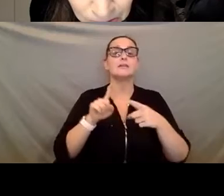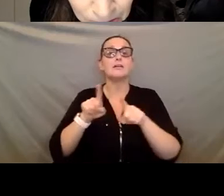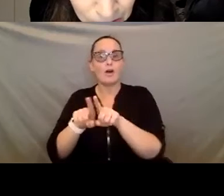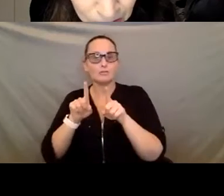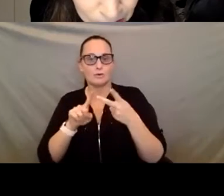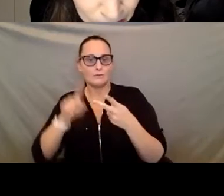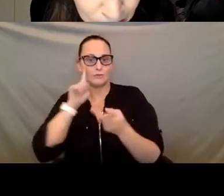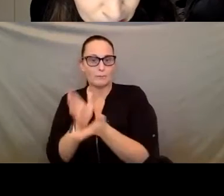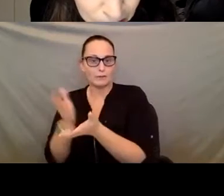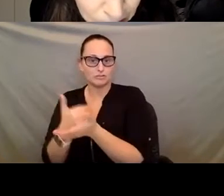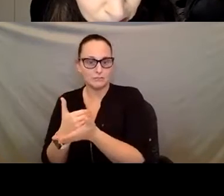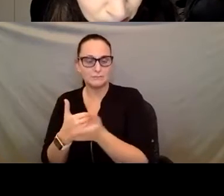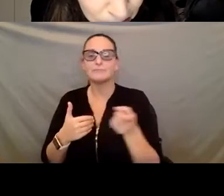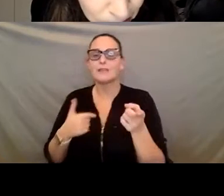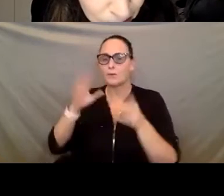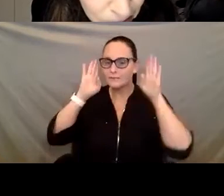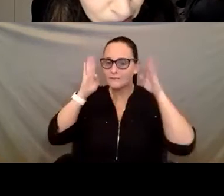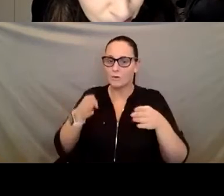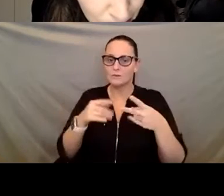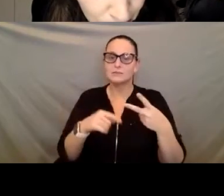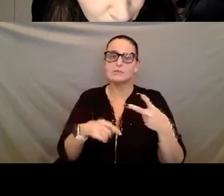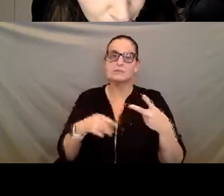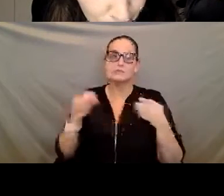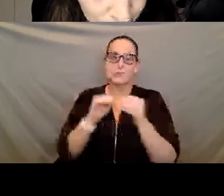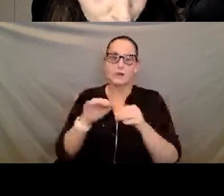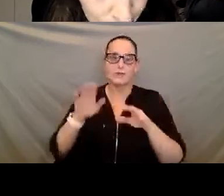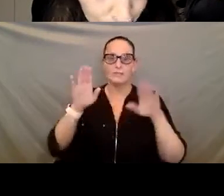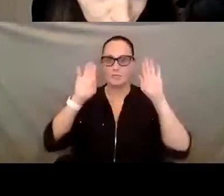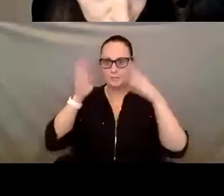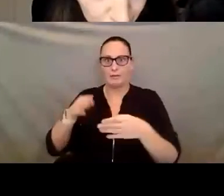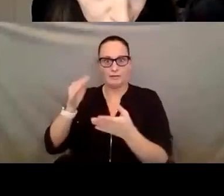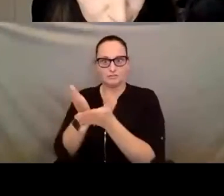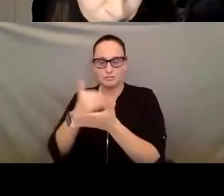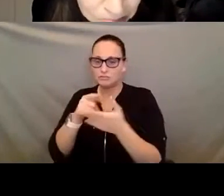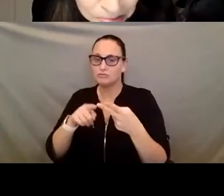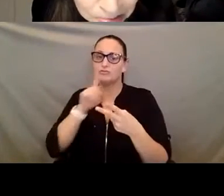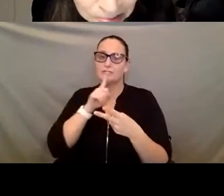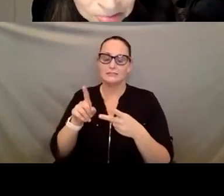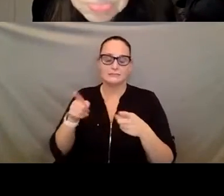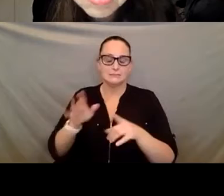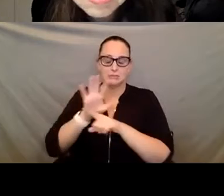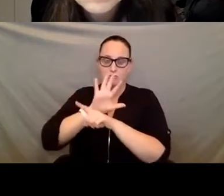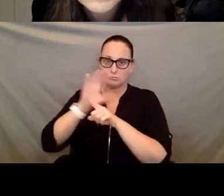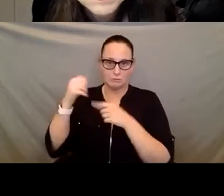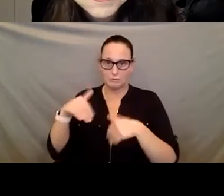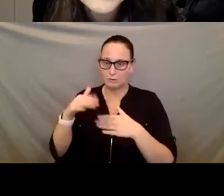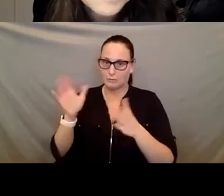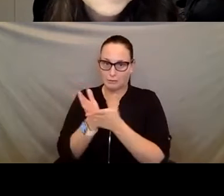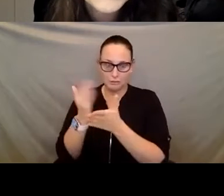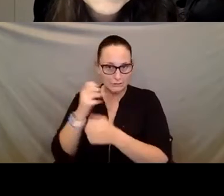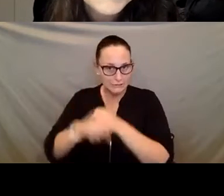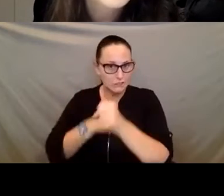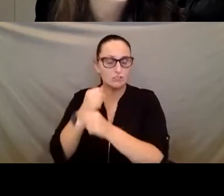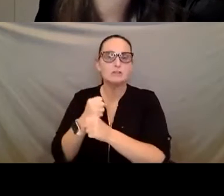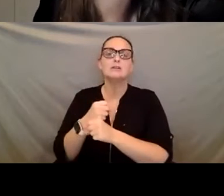budget? Yeah, I'm going to focus much more on the budget, because this was really an incredible budget year. There's been a lot of